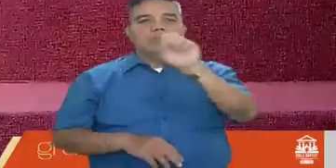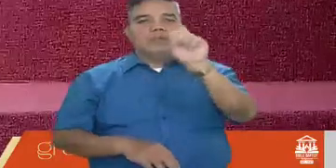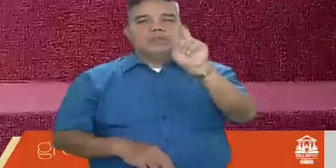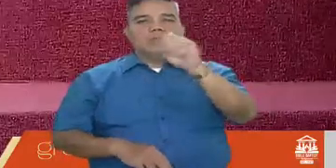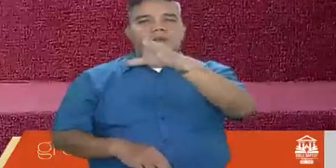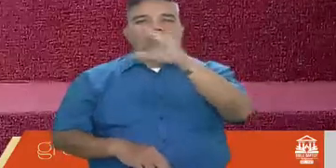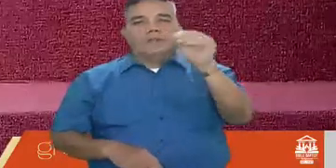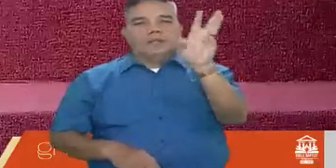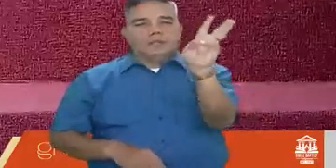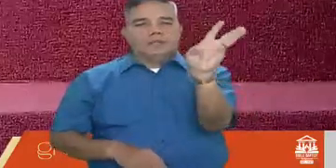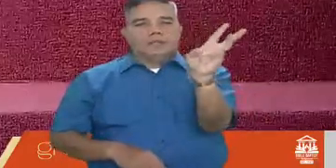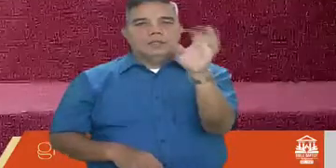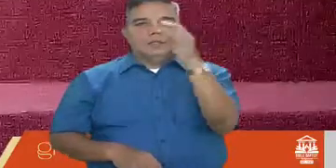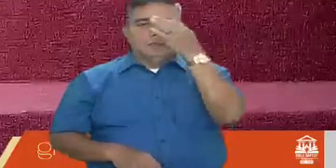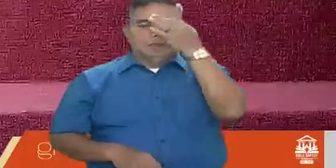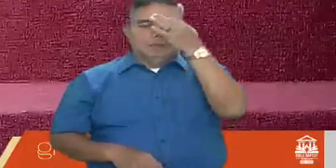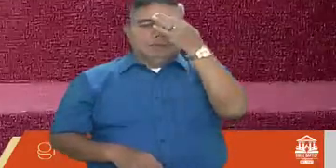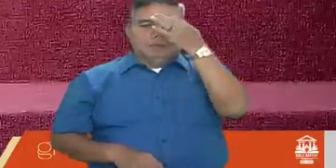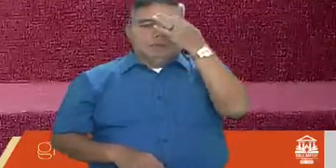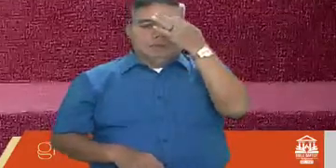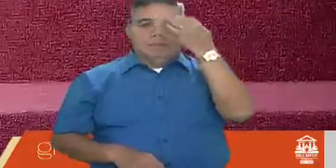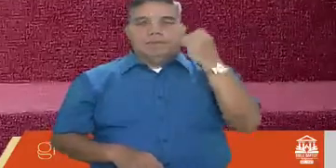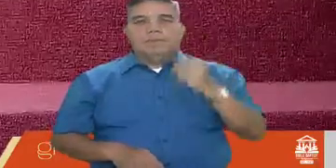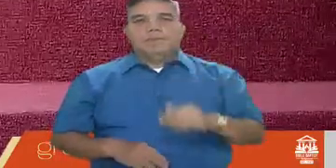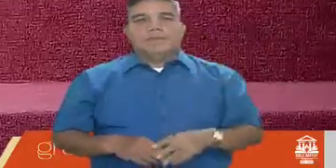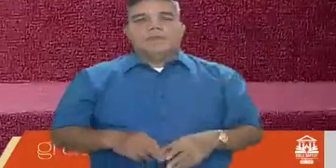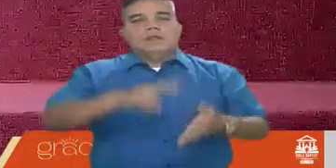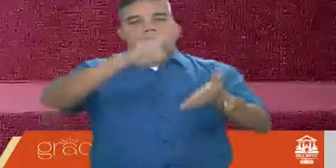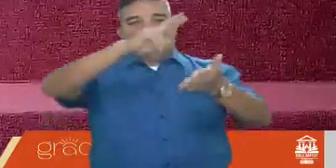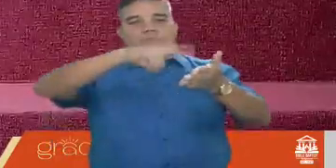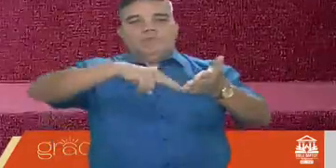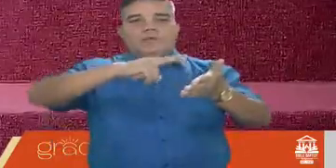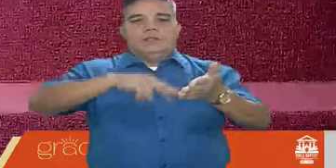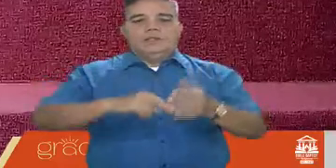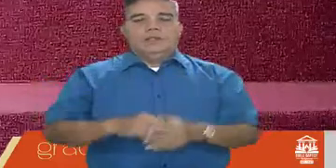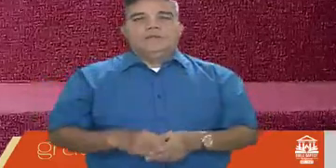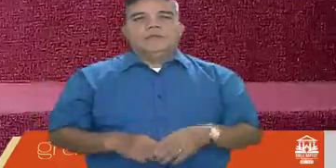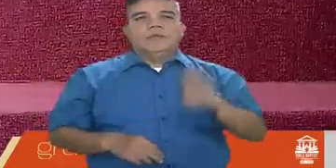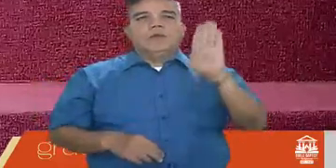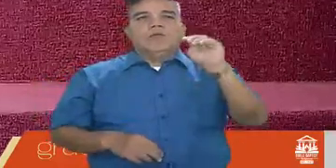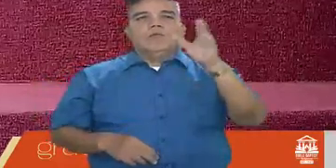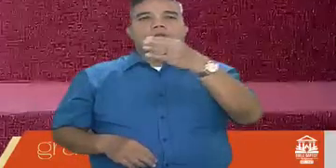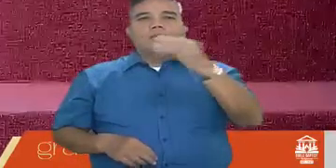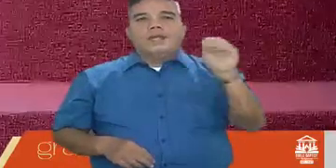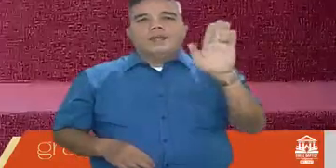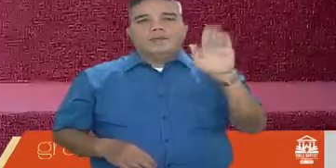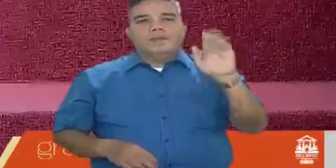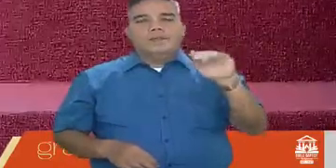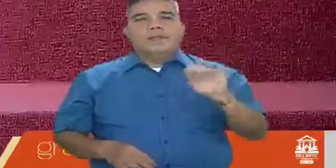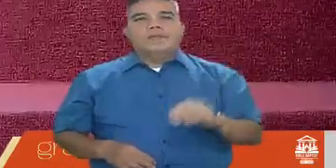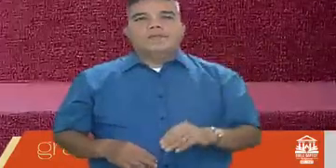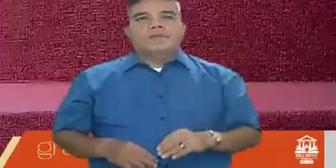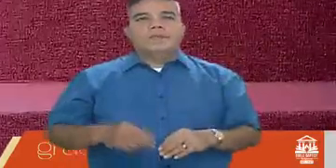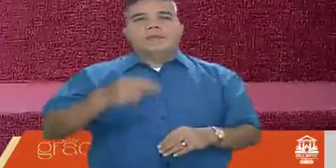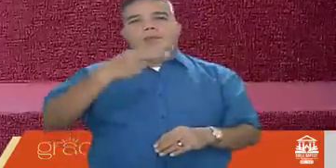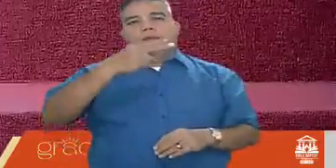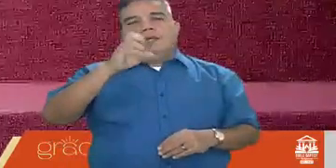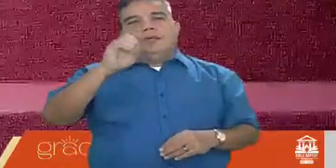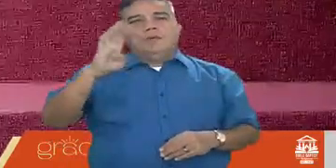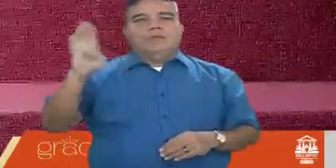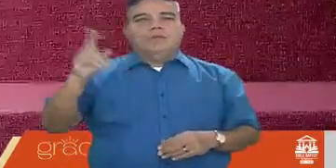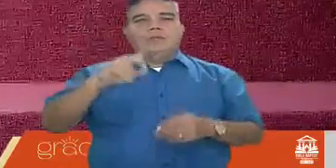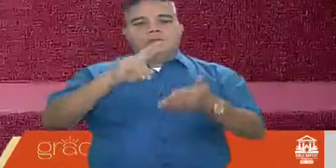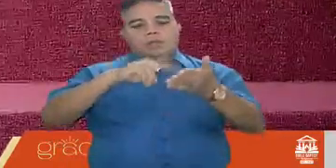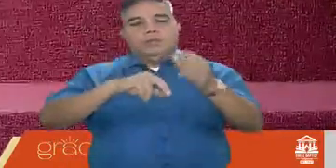15. So let us commit to memory these verses 14 and 15, Hebrews 12,